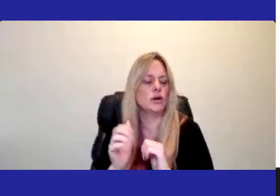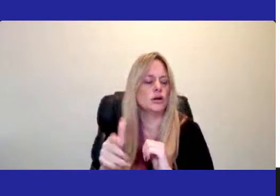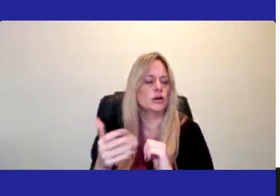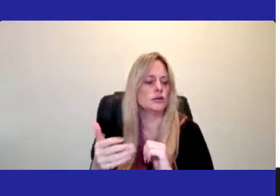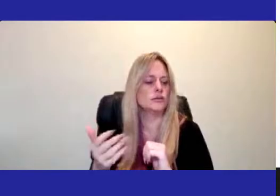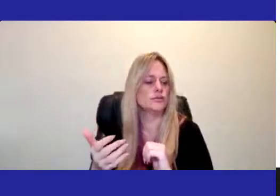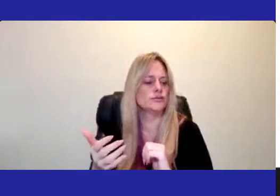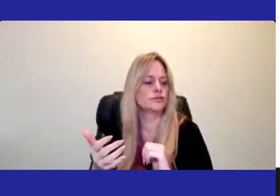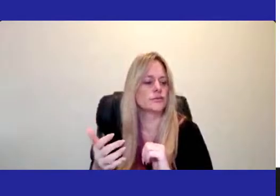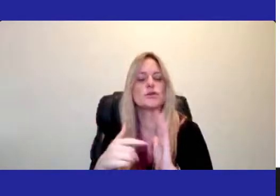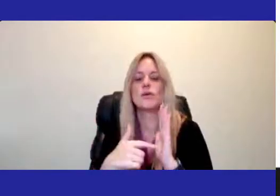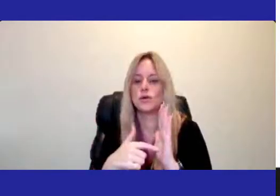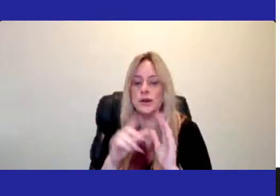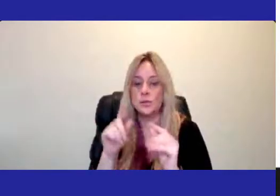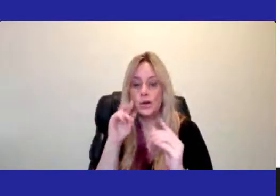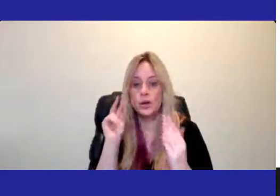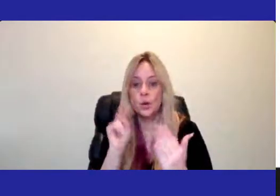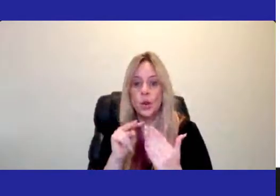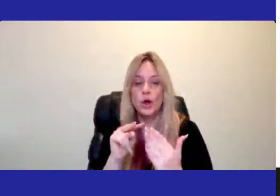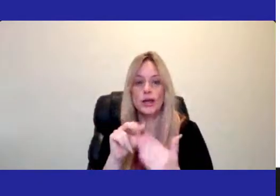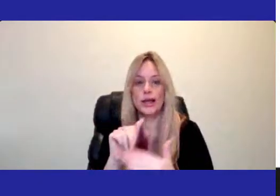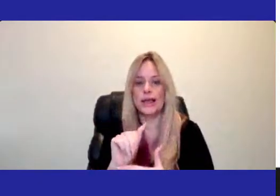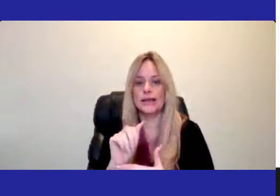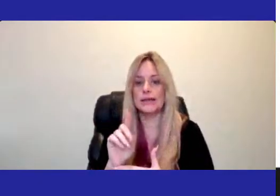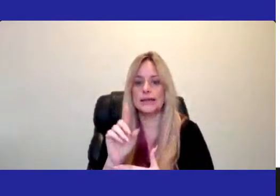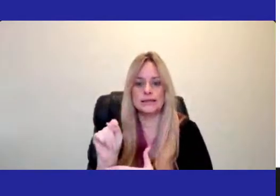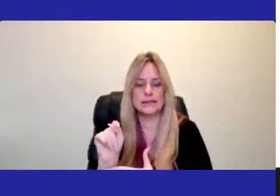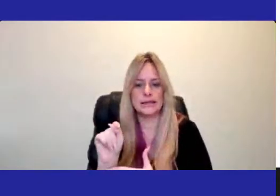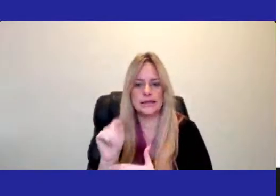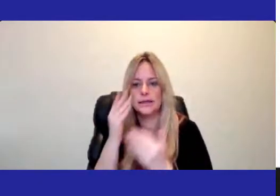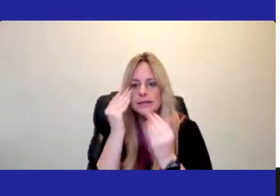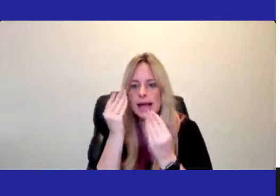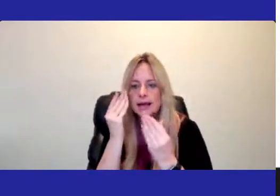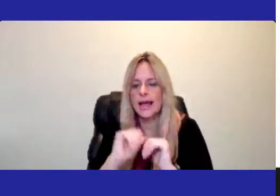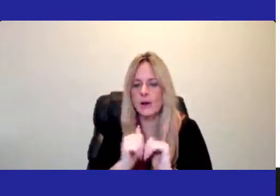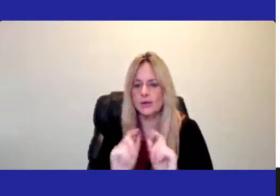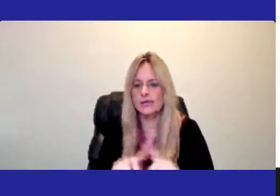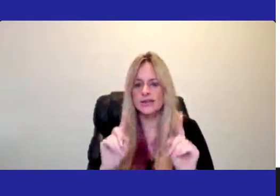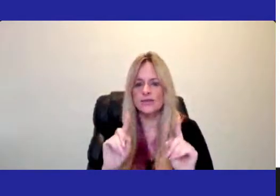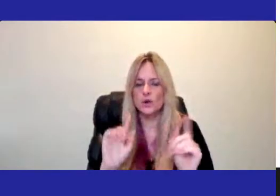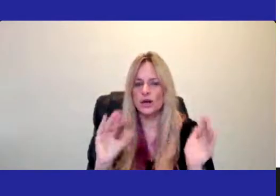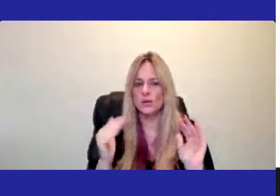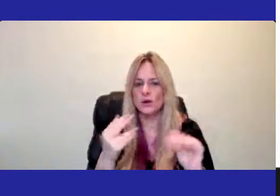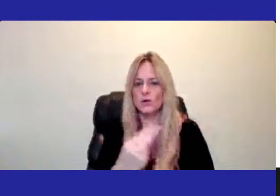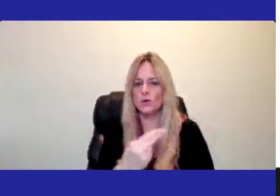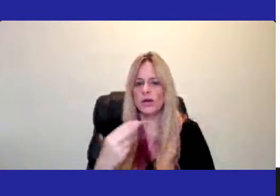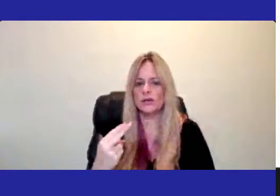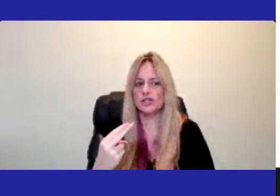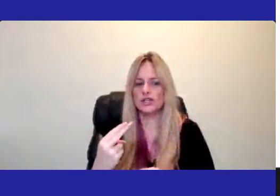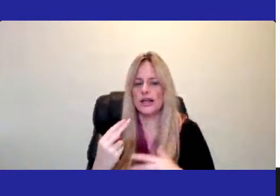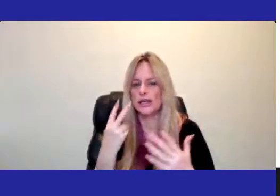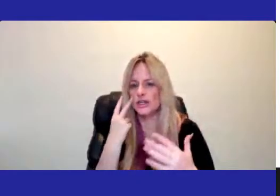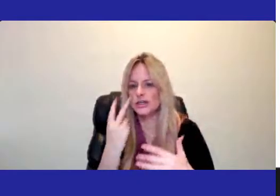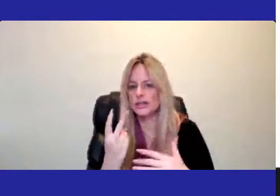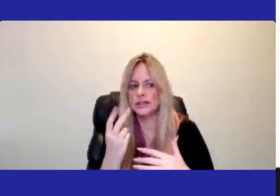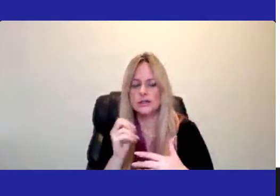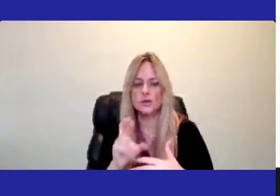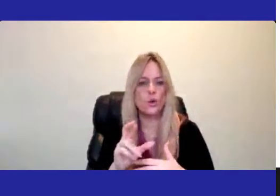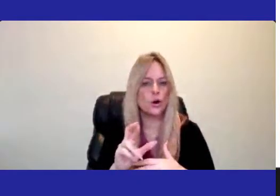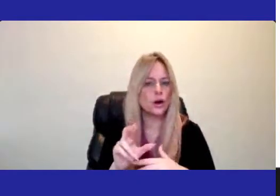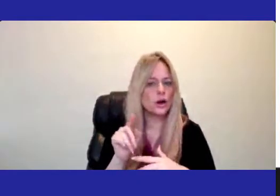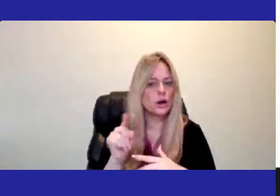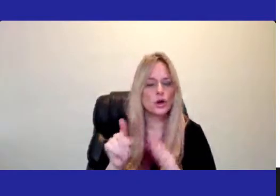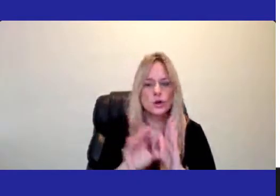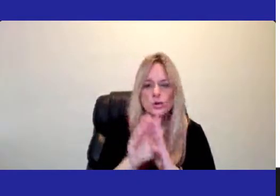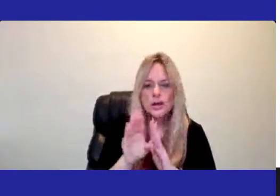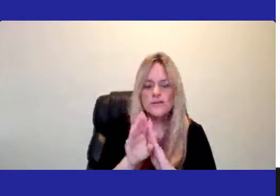for example, when you look at ADT data or any data like that, how is it different from what H&H sees, or are you developing, like,